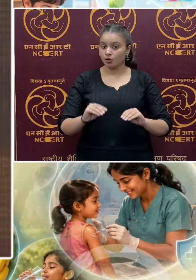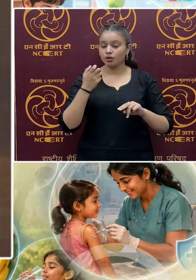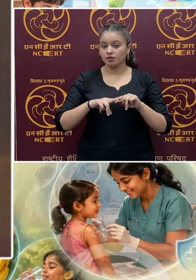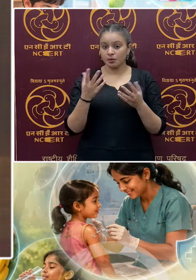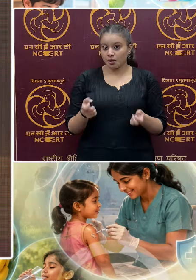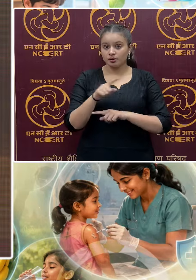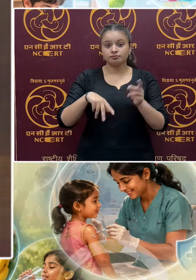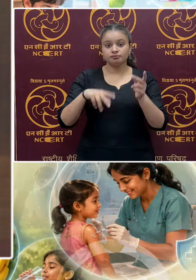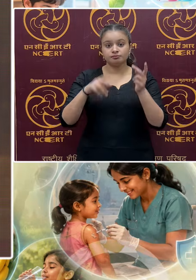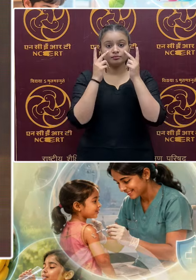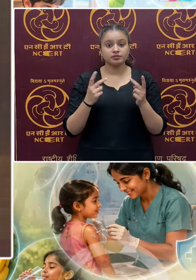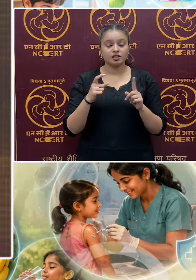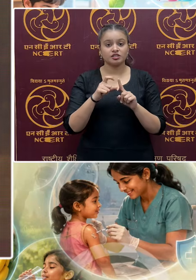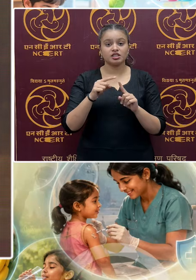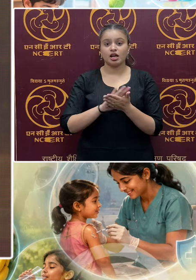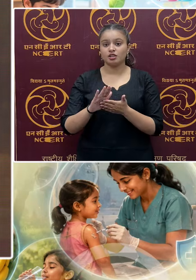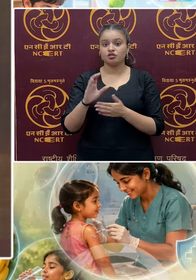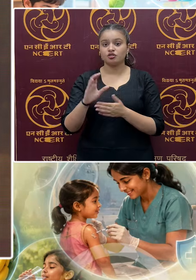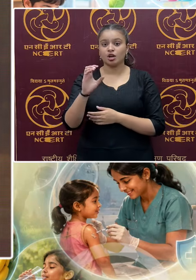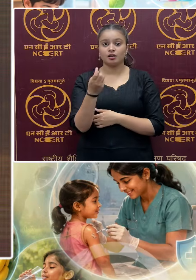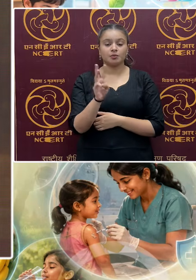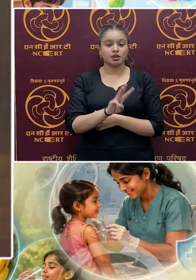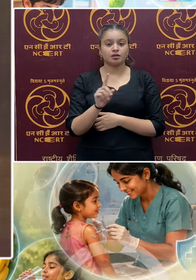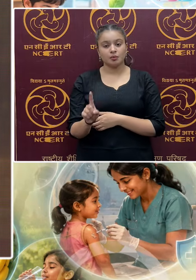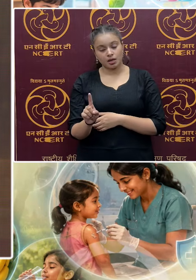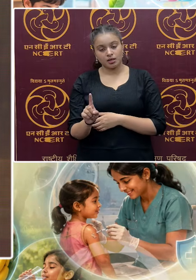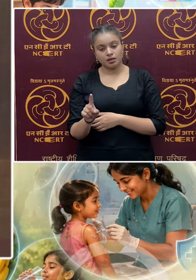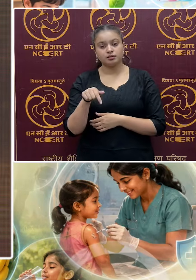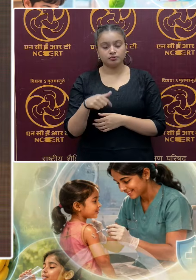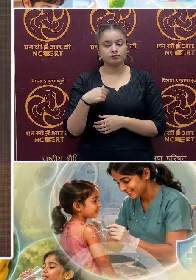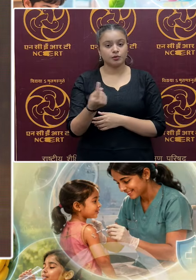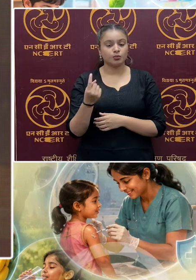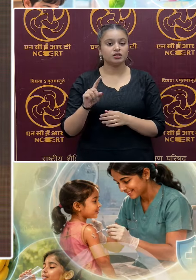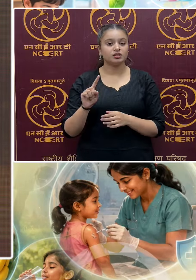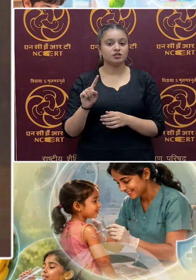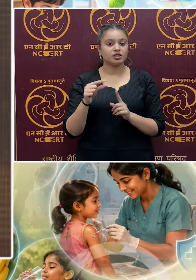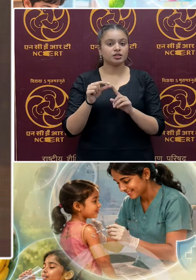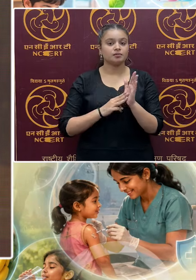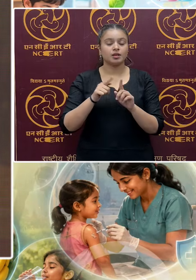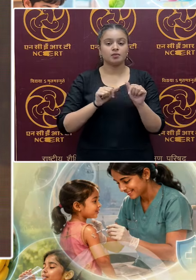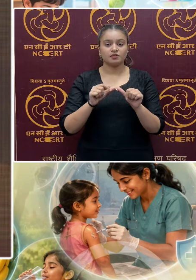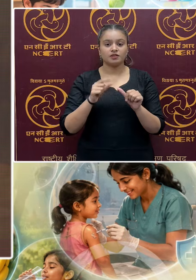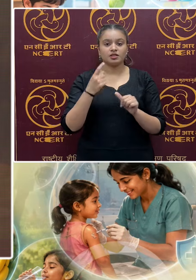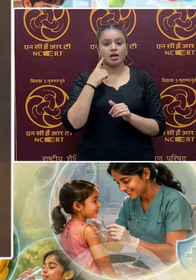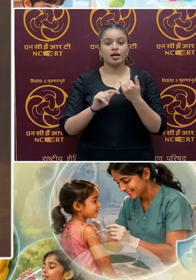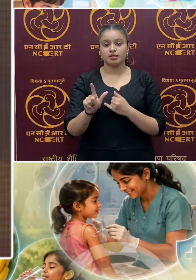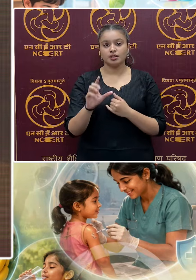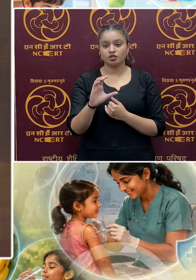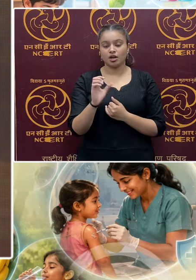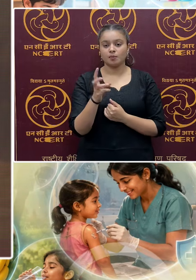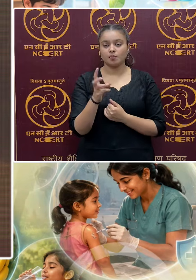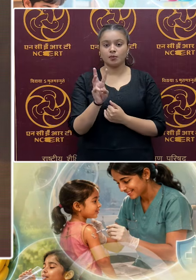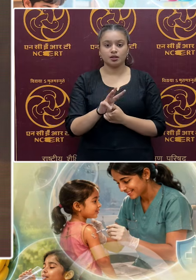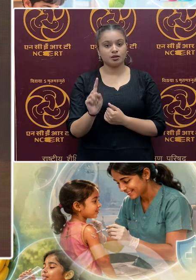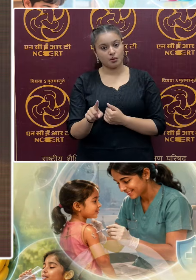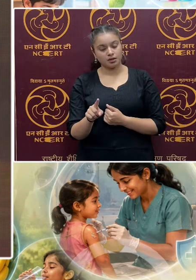you're watching us on DTH channel number 31. This is our PME Vidya ISL channel number